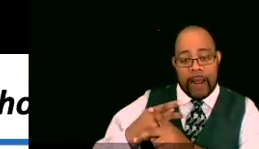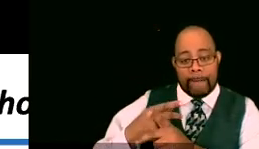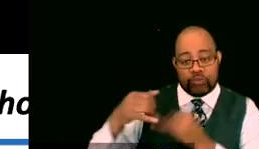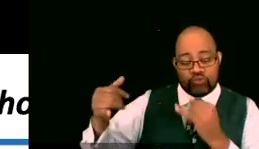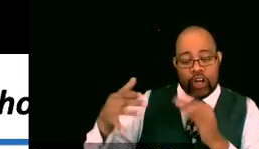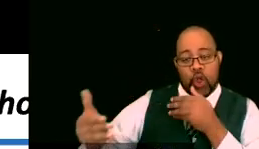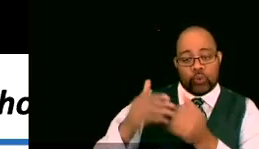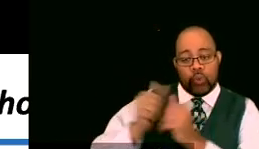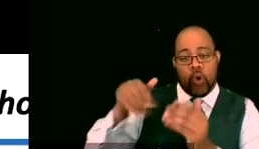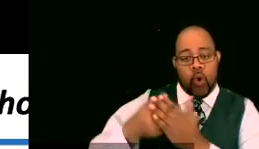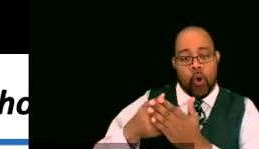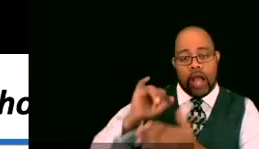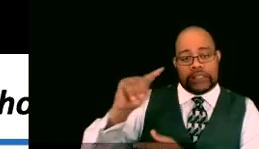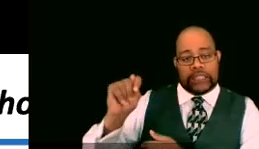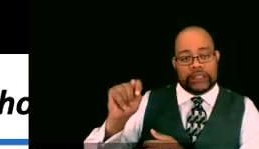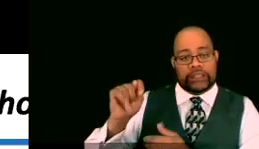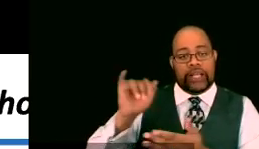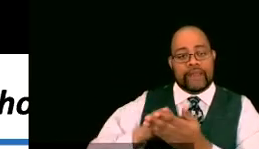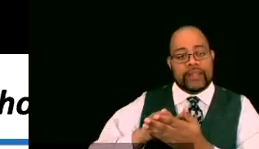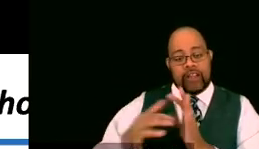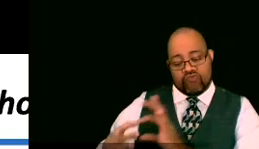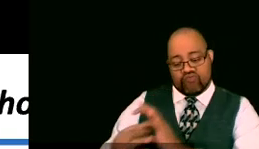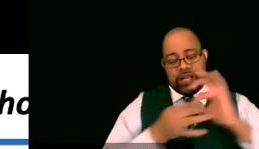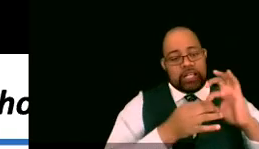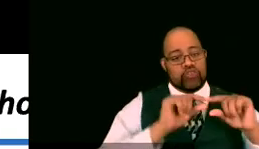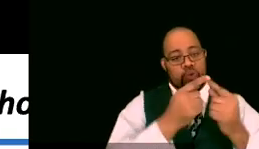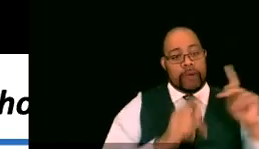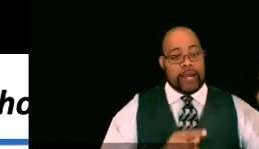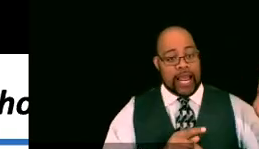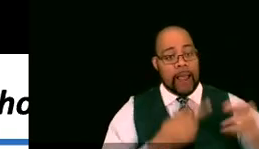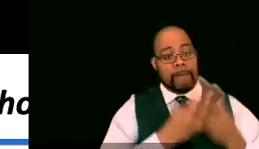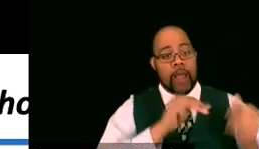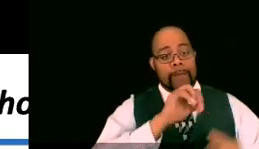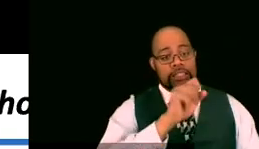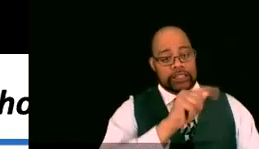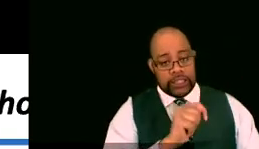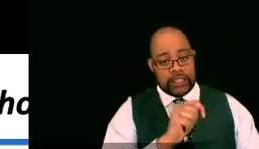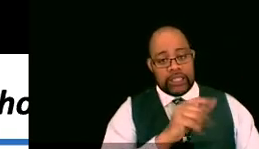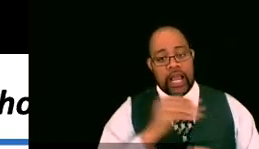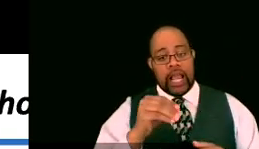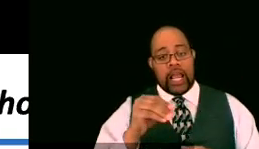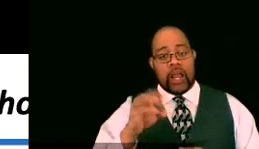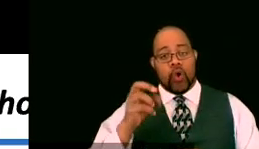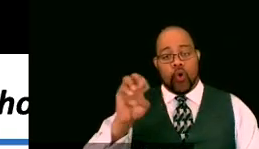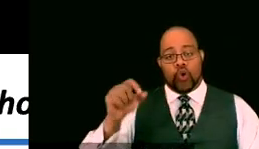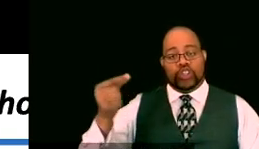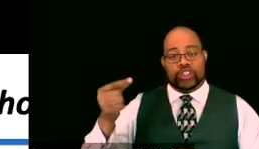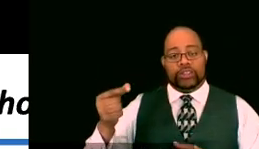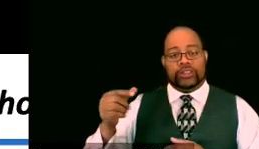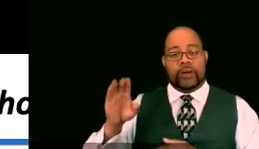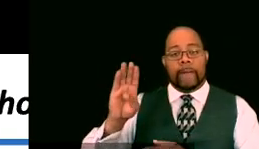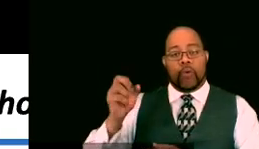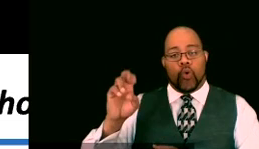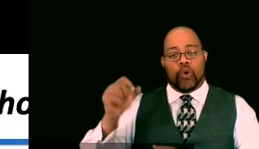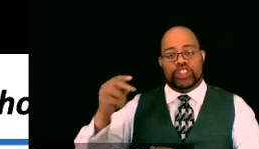with all of the isolates that were typed as group K, both in the MLST and core genome phylogenies, although the type